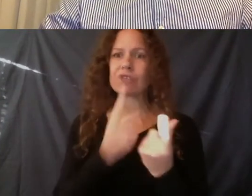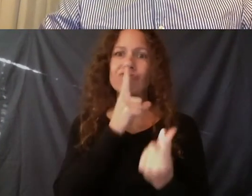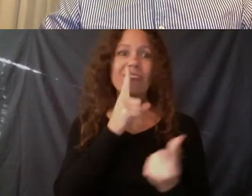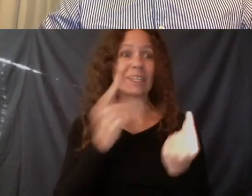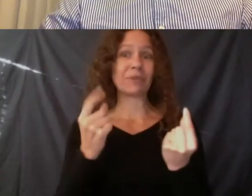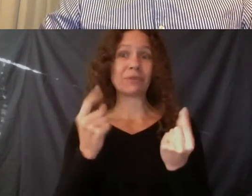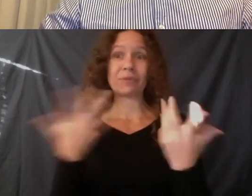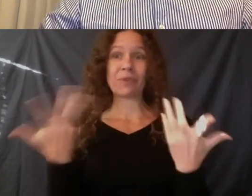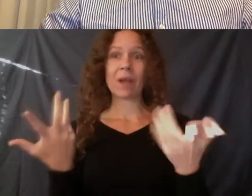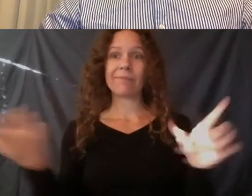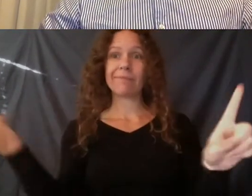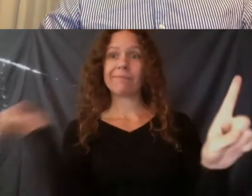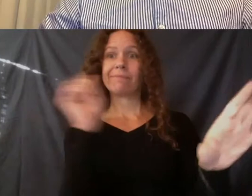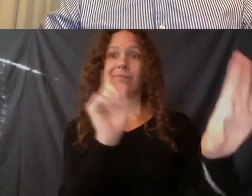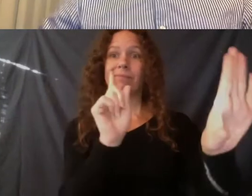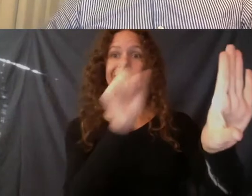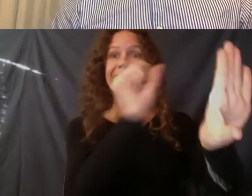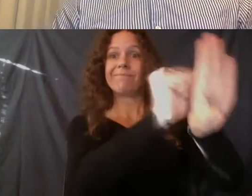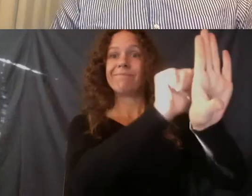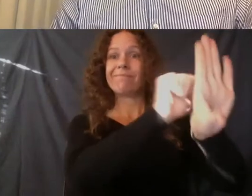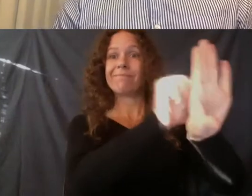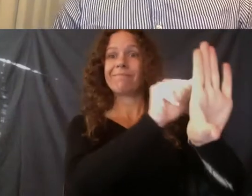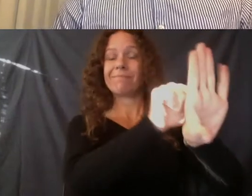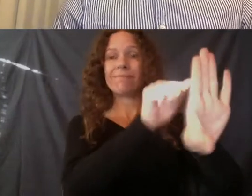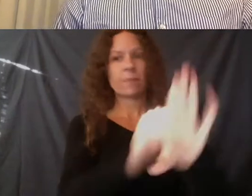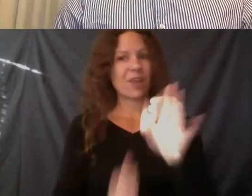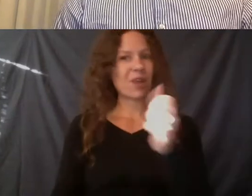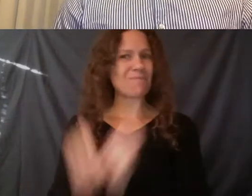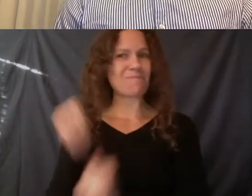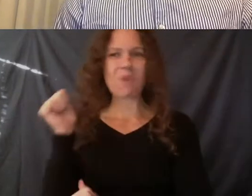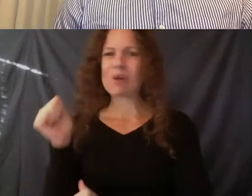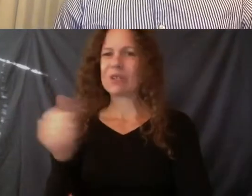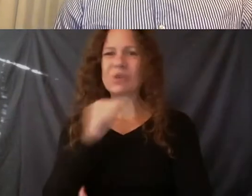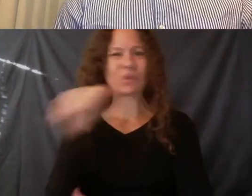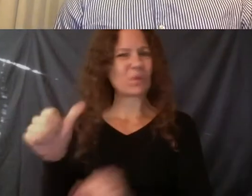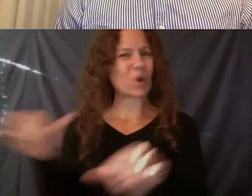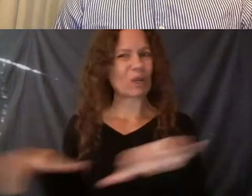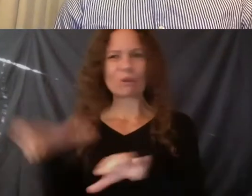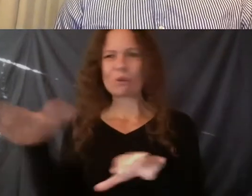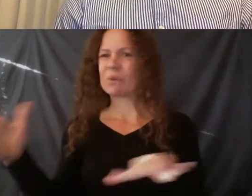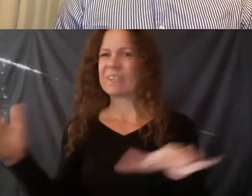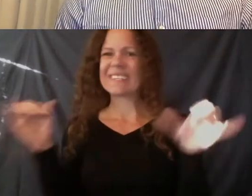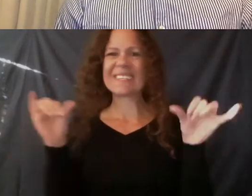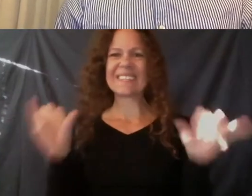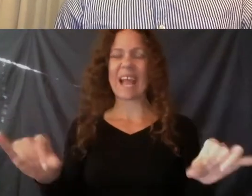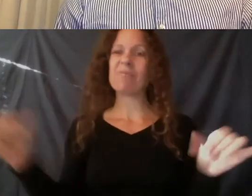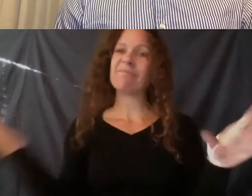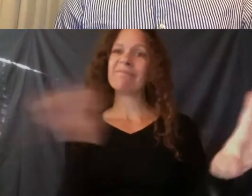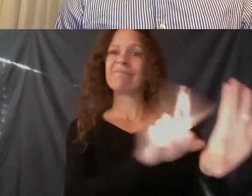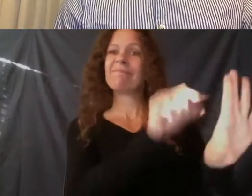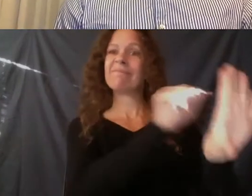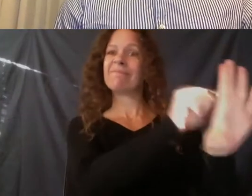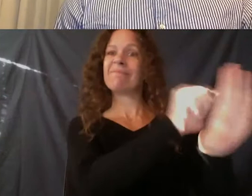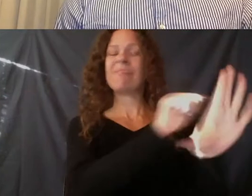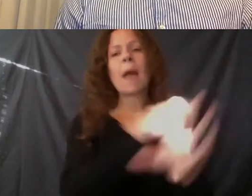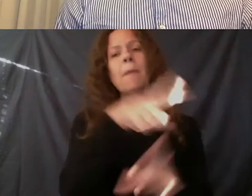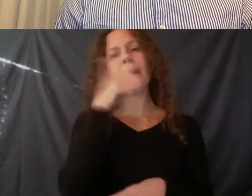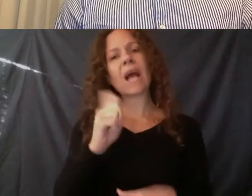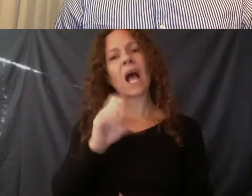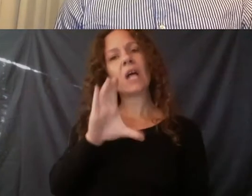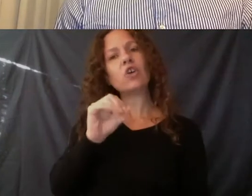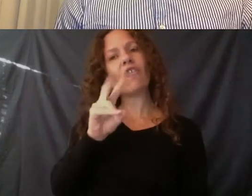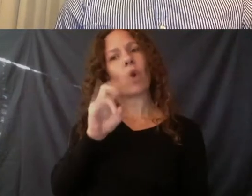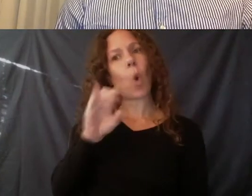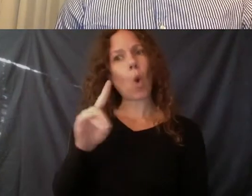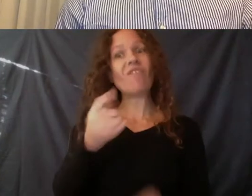knocking, and most campaigns were not doing that. And because of the COVID safety regulations, and